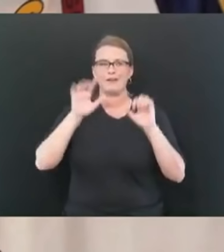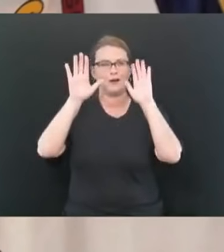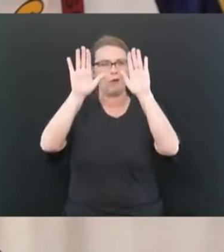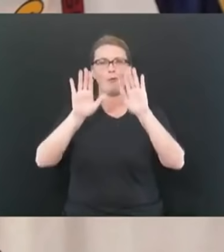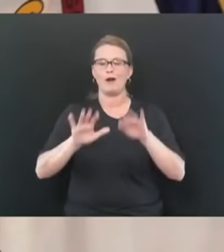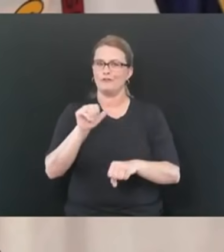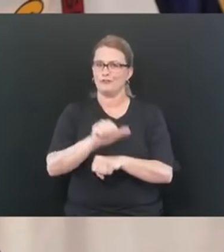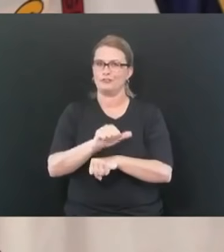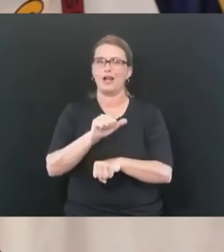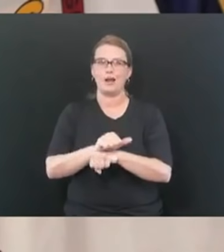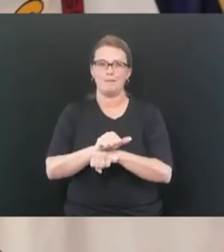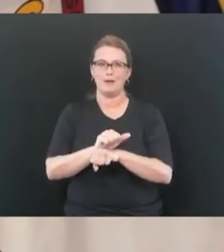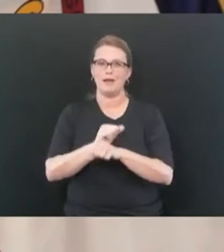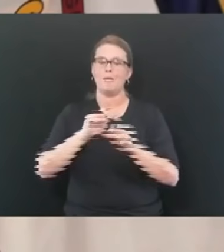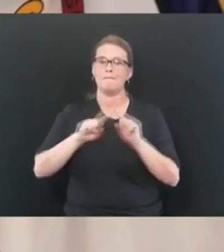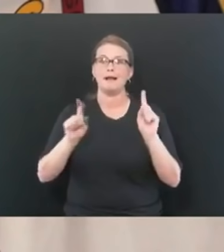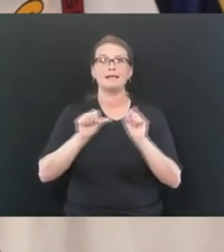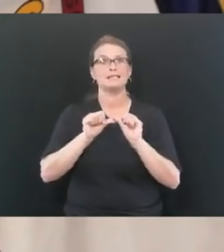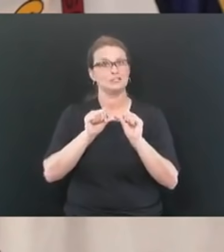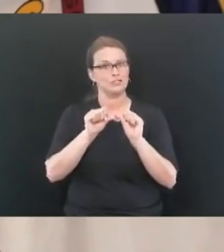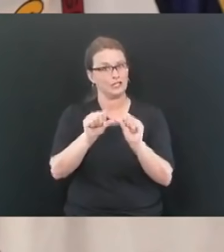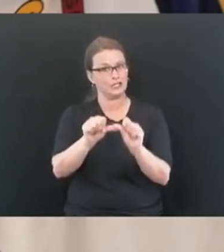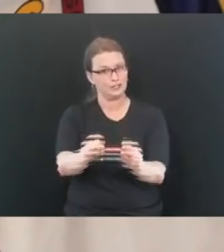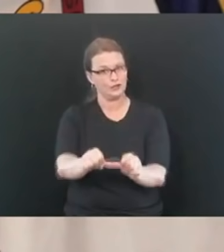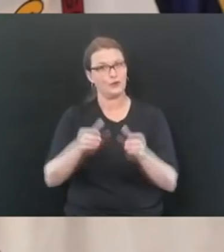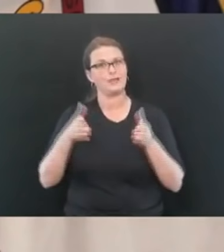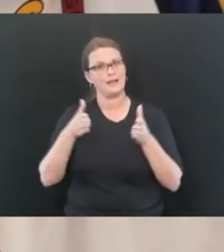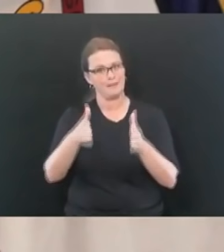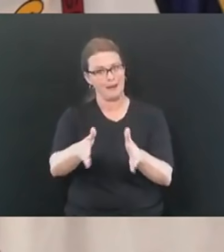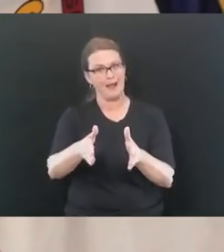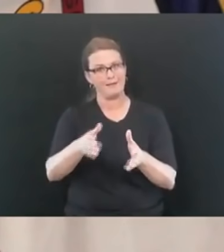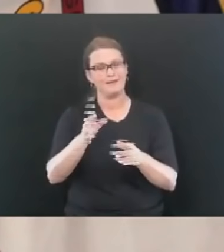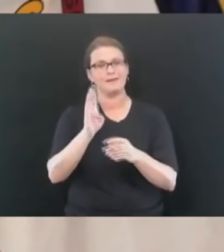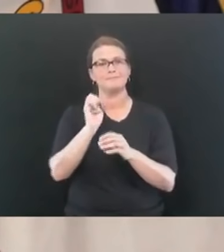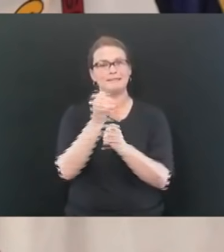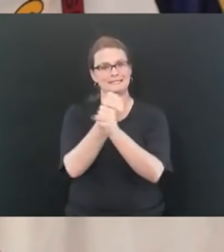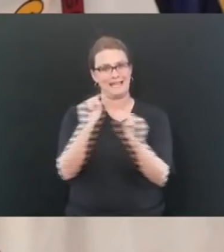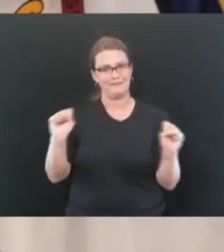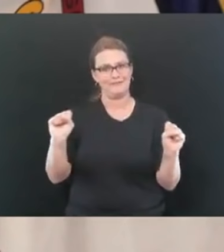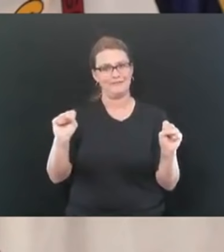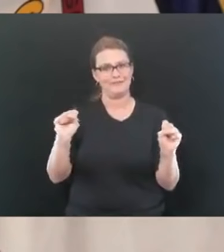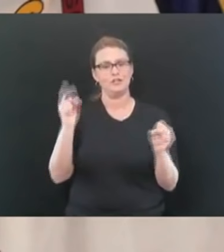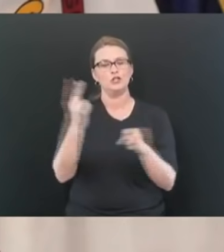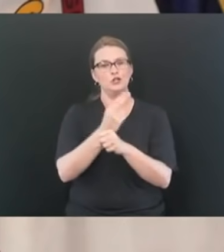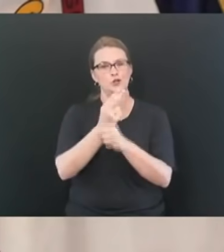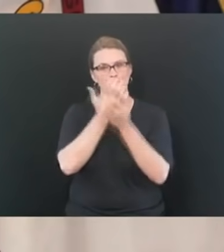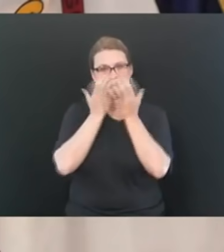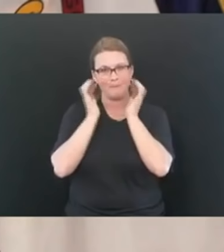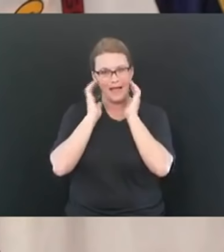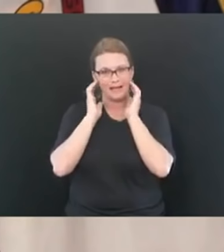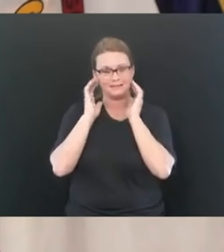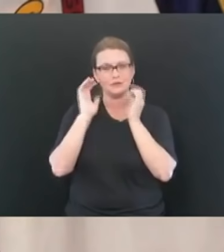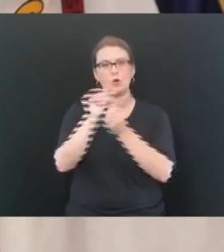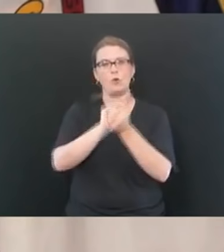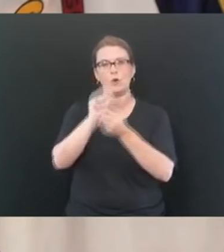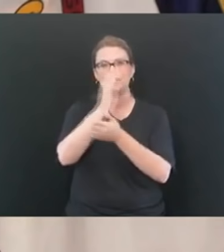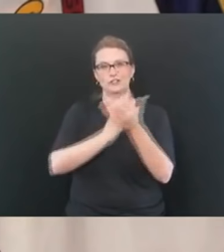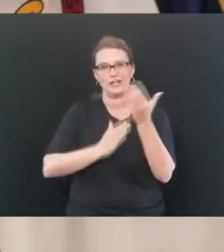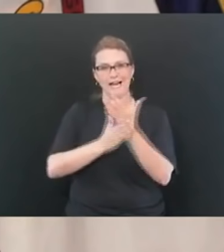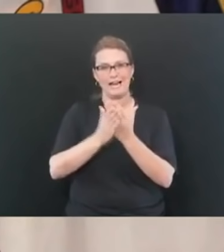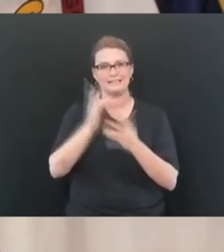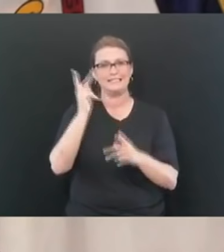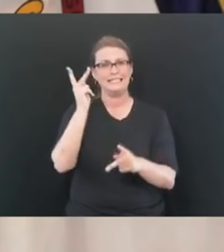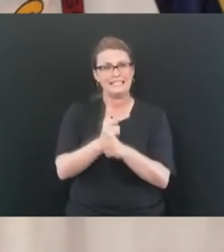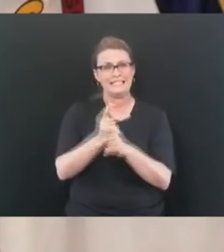it's unbelievable, but continue down the path. Be safe. Wear a mask. Wash your hands. Keep